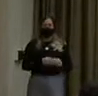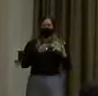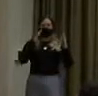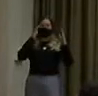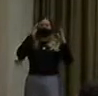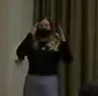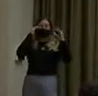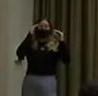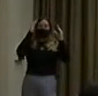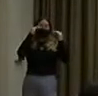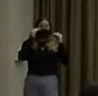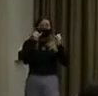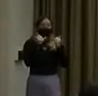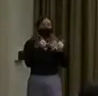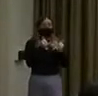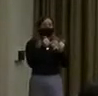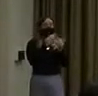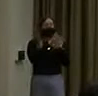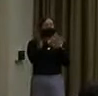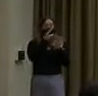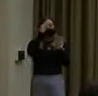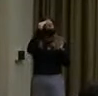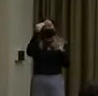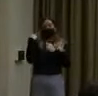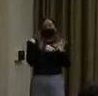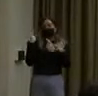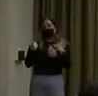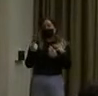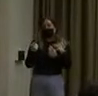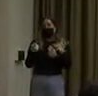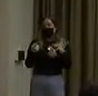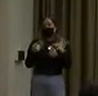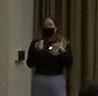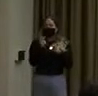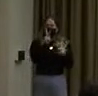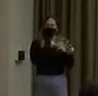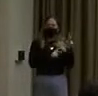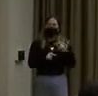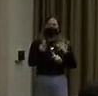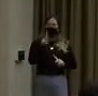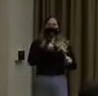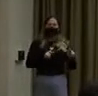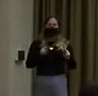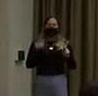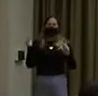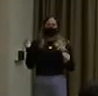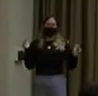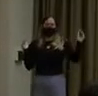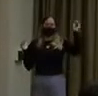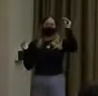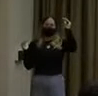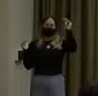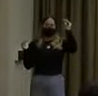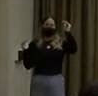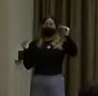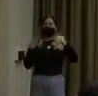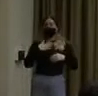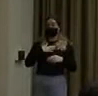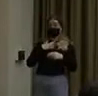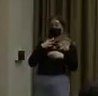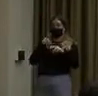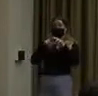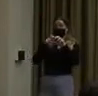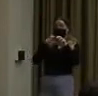that what we've learned is that the people are much more important than the technology. But I don't know what my panelists